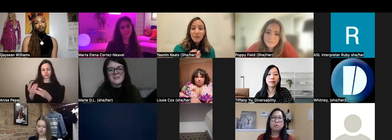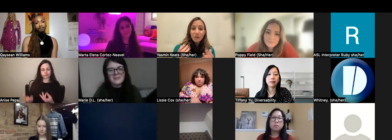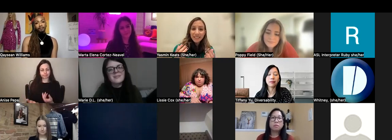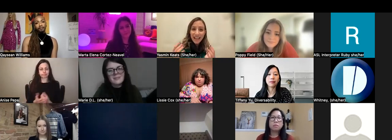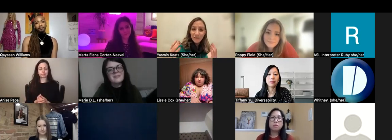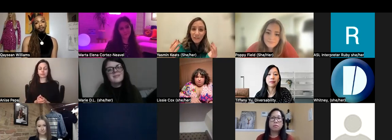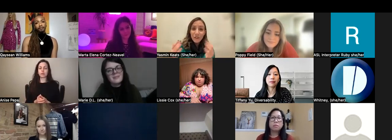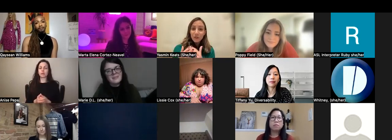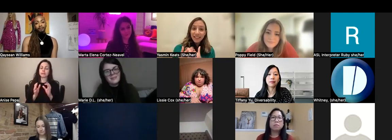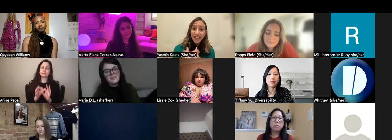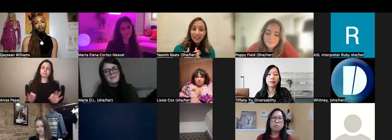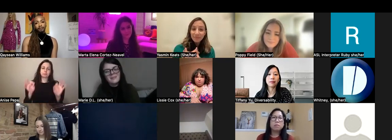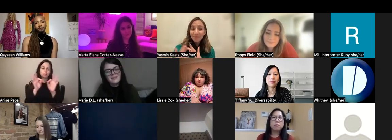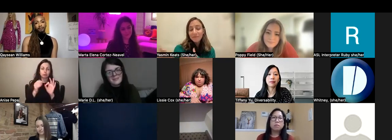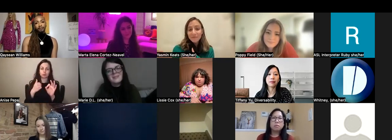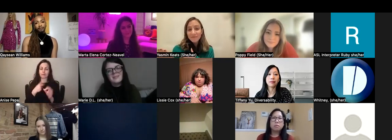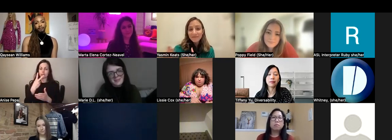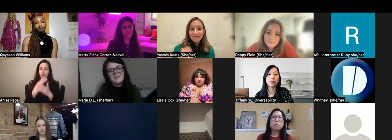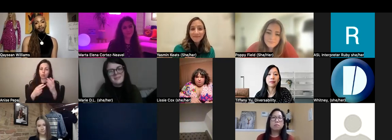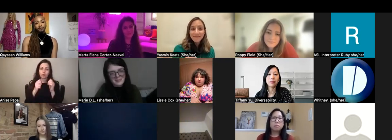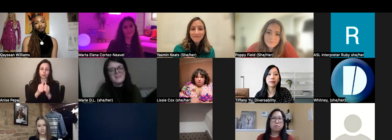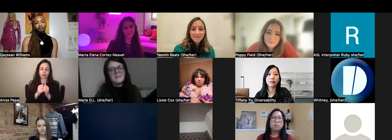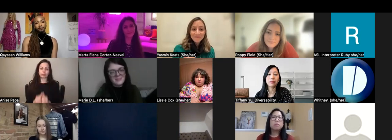it's so important to have the two together.